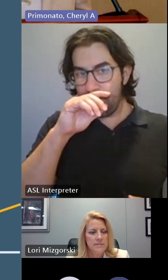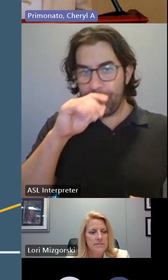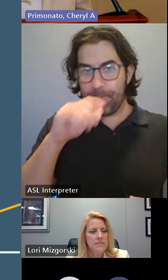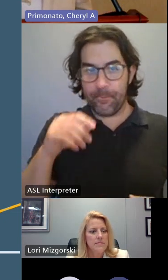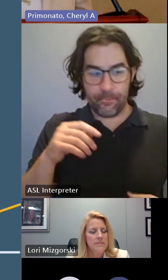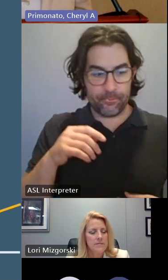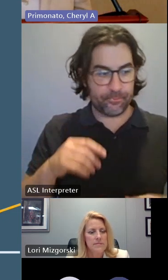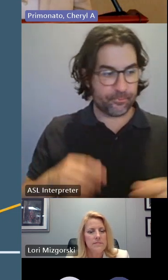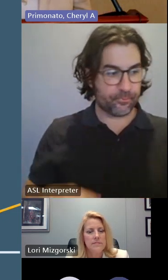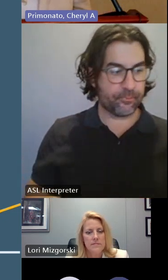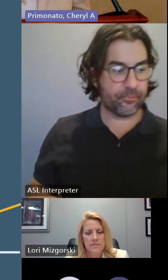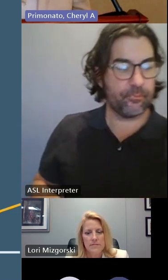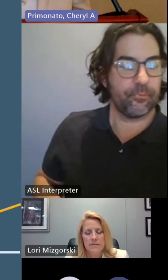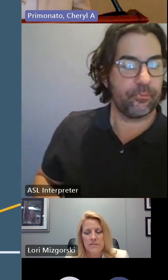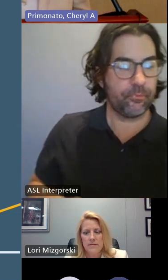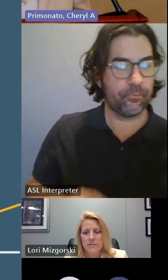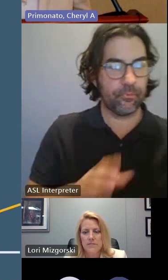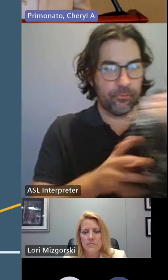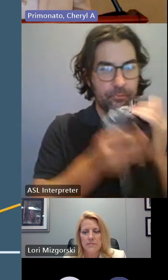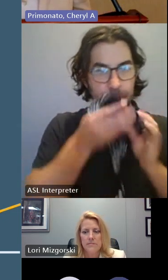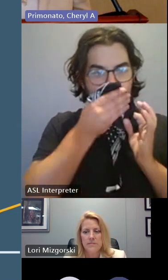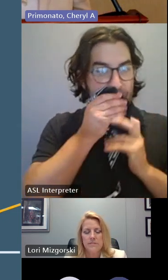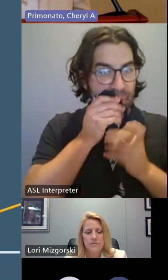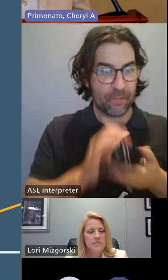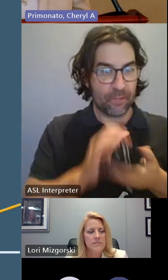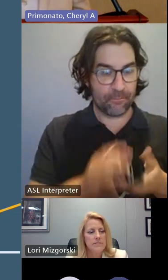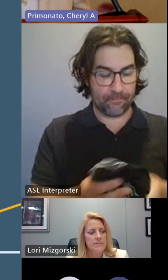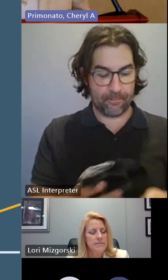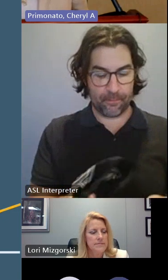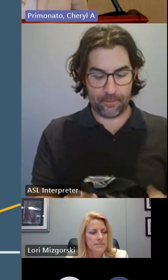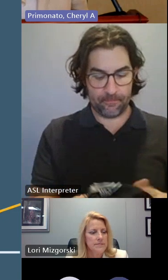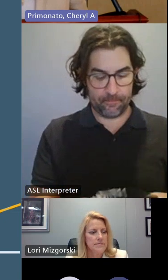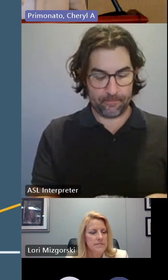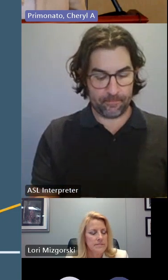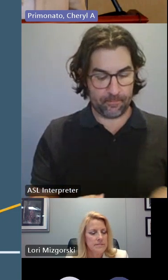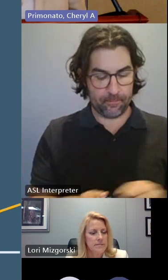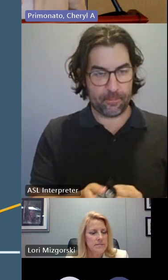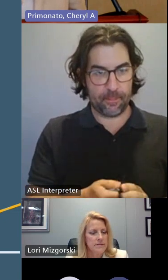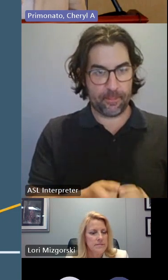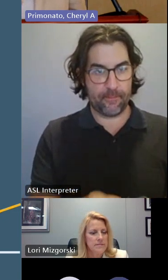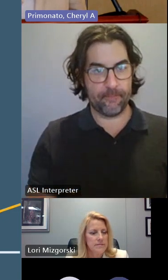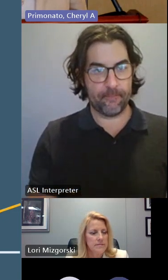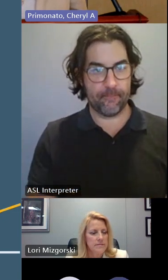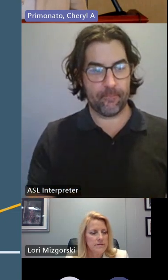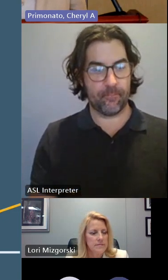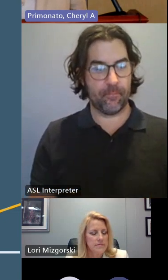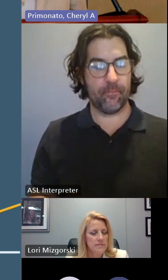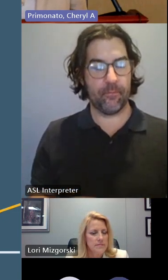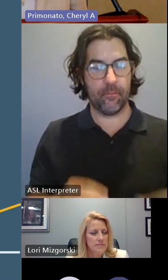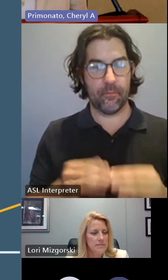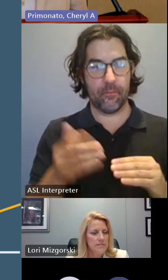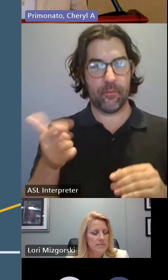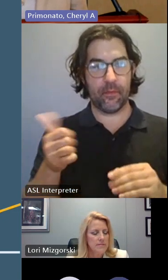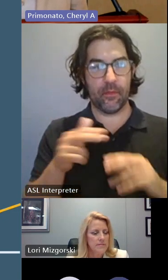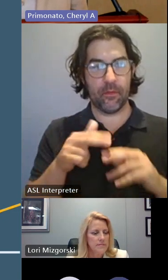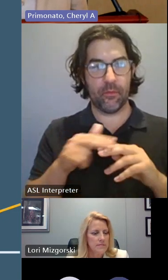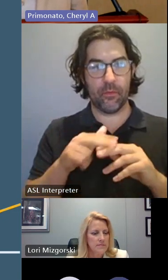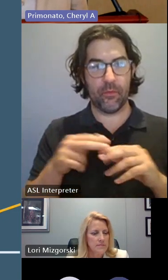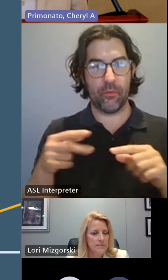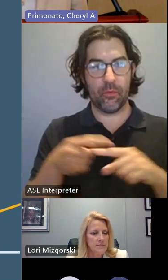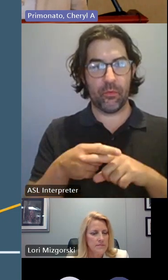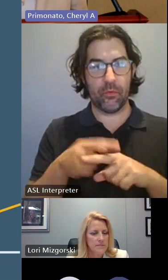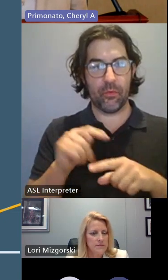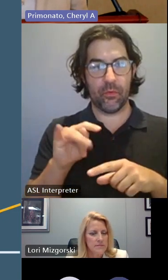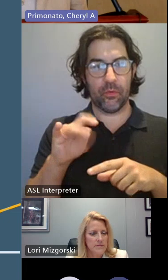asbestos-free brake blocks assembled on shoes. Number 10 is railroad cross ties. Number 11 is